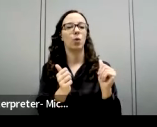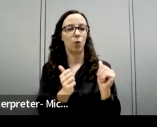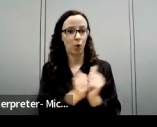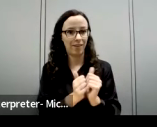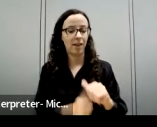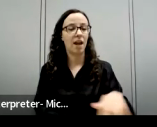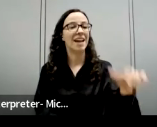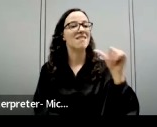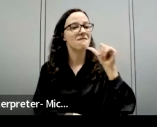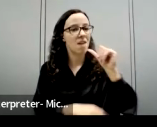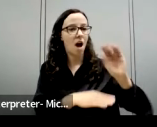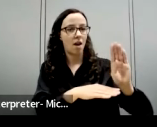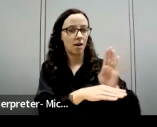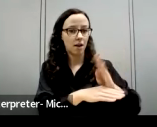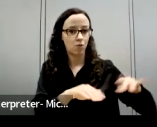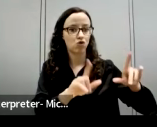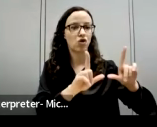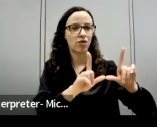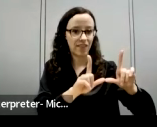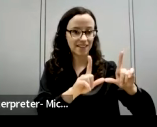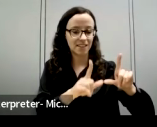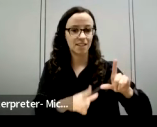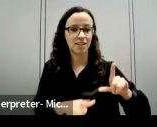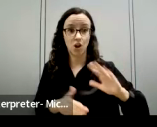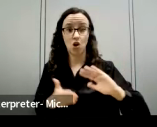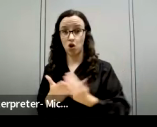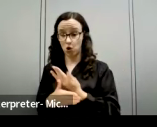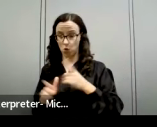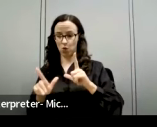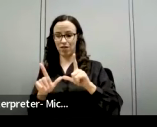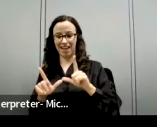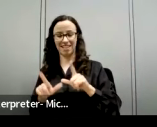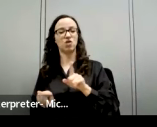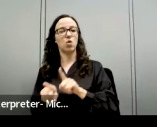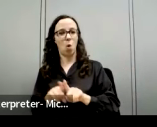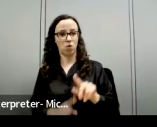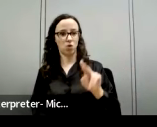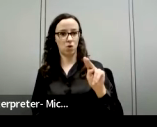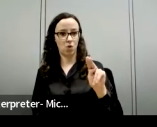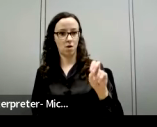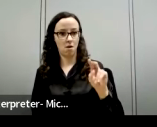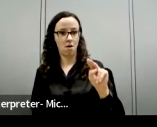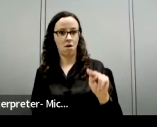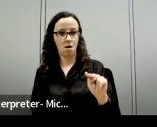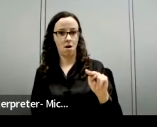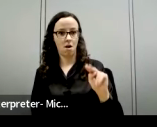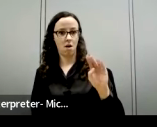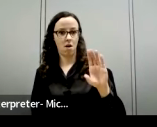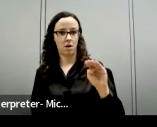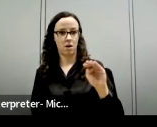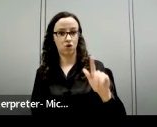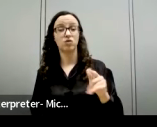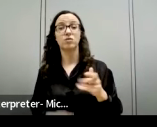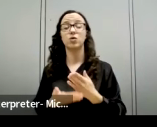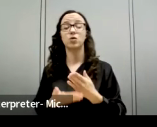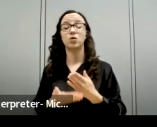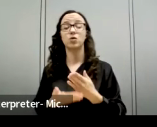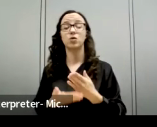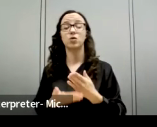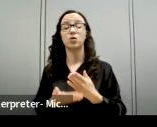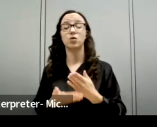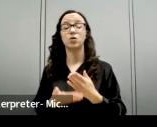you also choose a license that has non-commercial. So you'll notice that some licenses, technically, legally, you